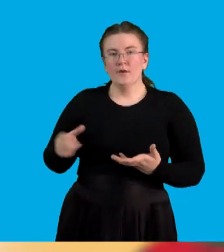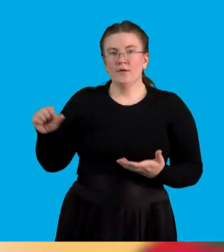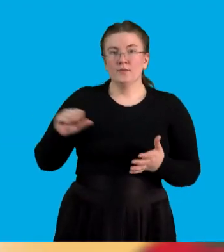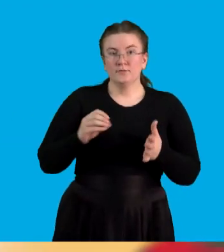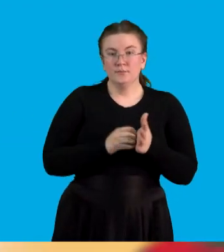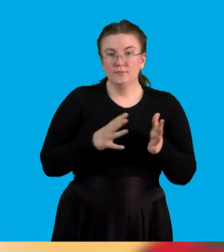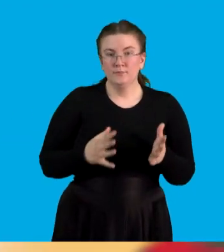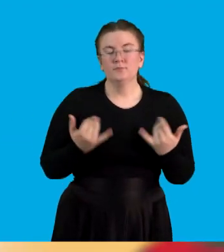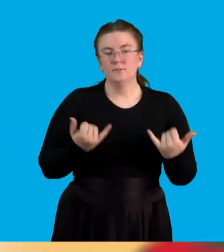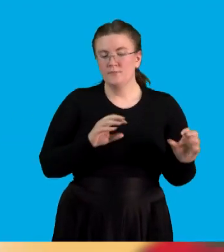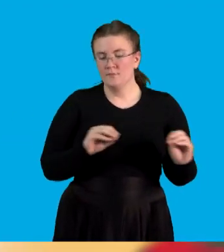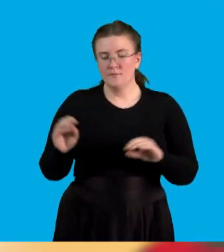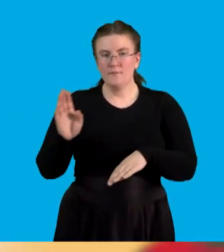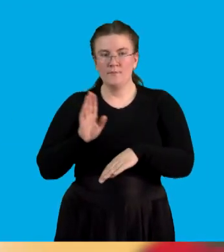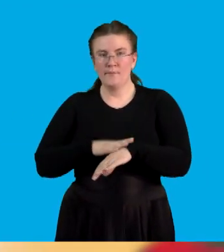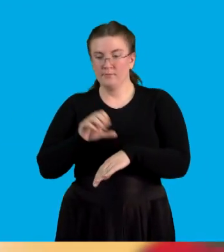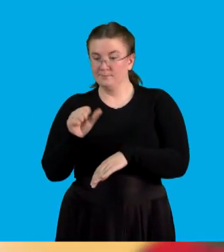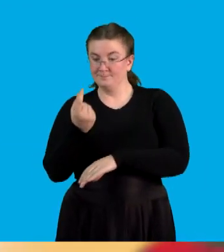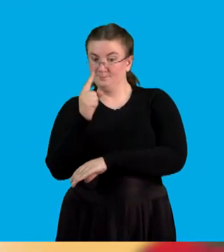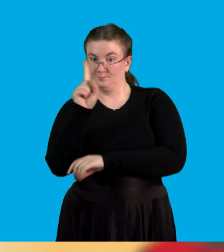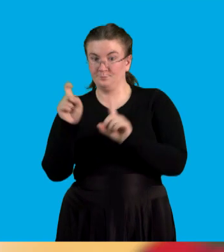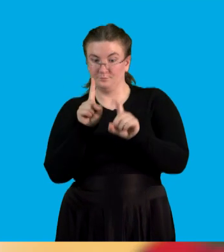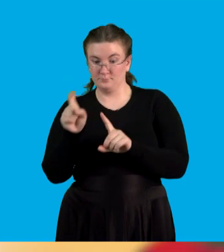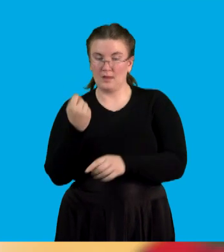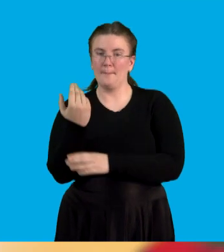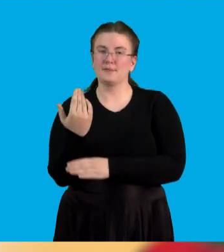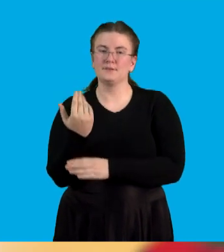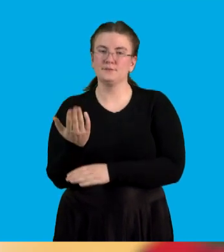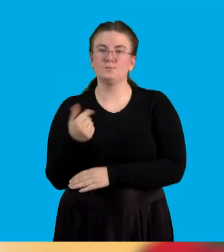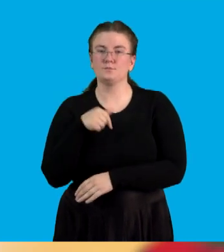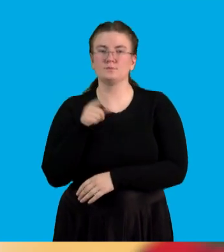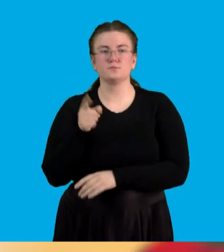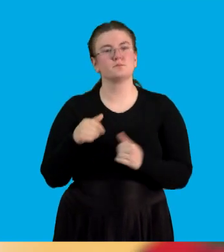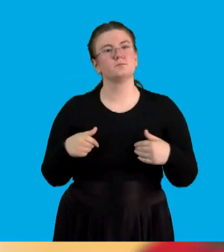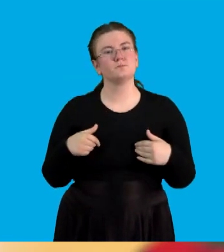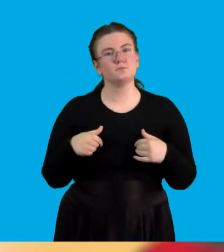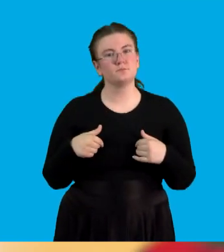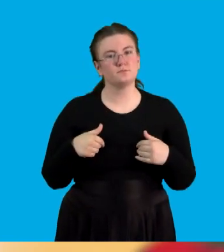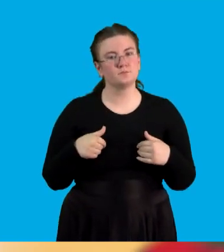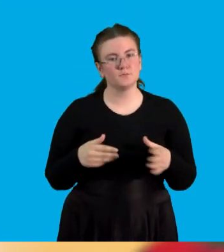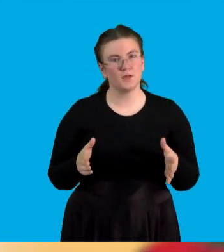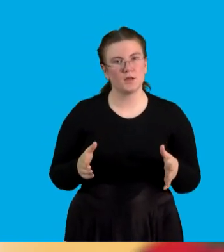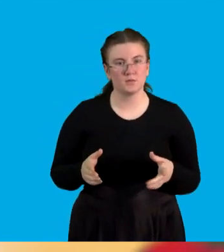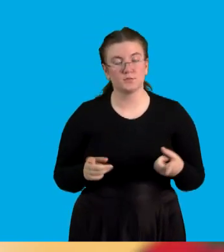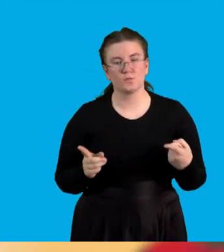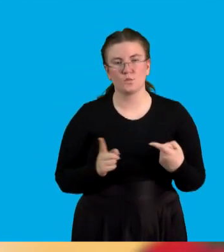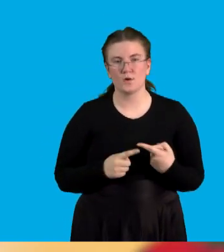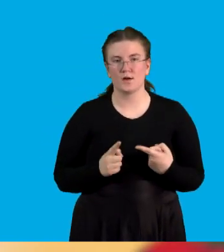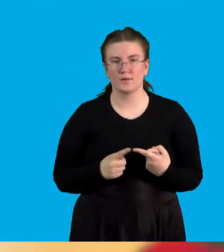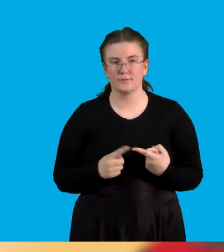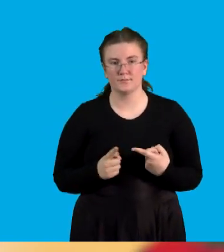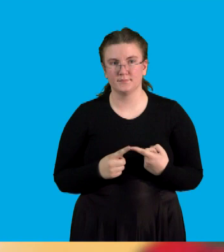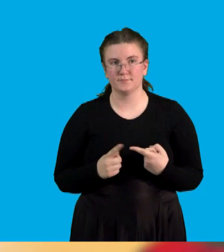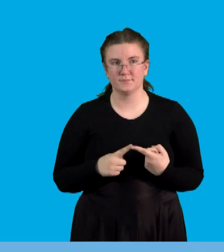Welcome back, learners. Now moving on to this next set of questions, being the application questions, we need to begin. And the first question